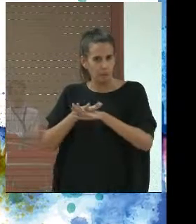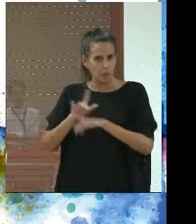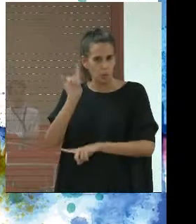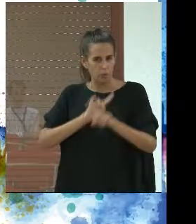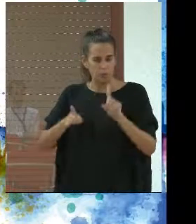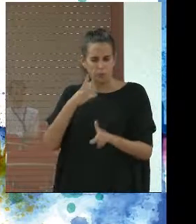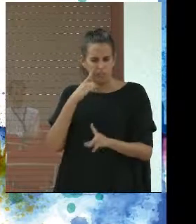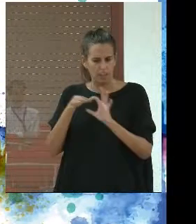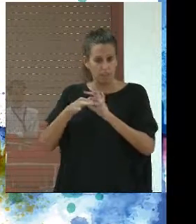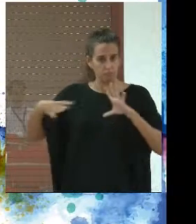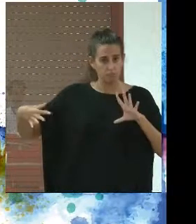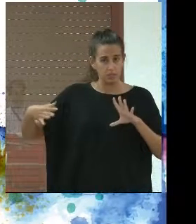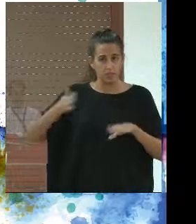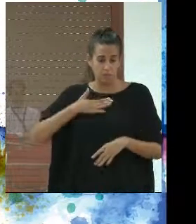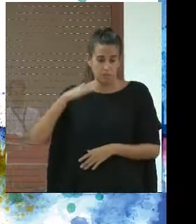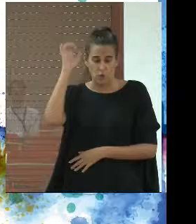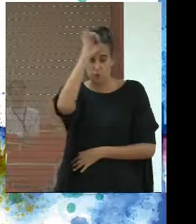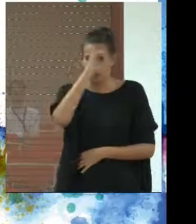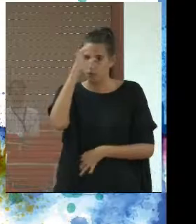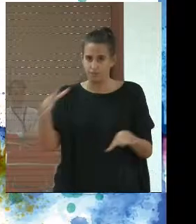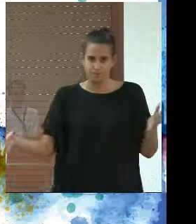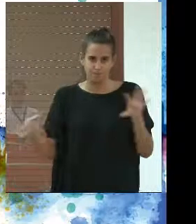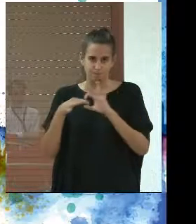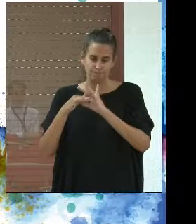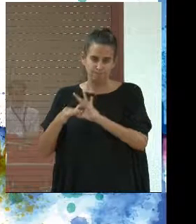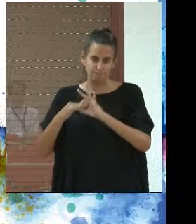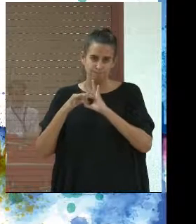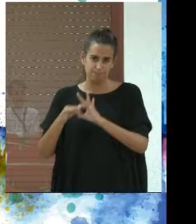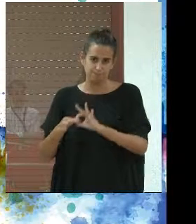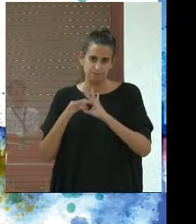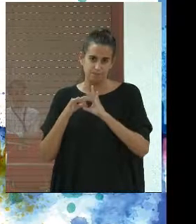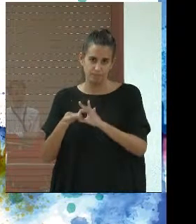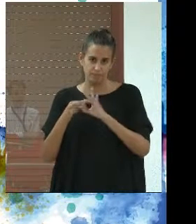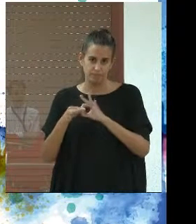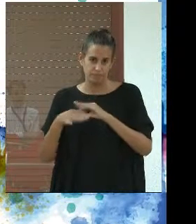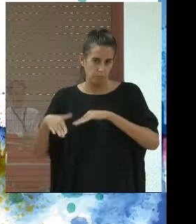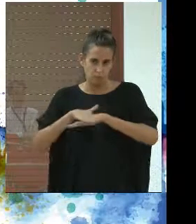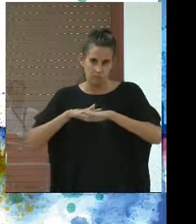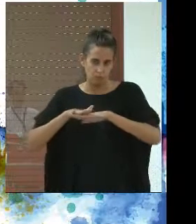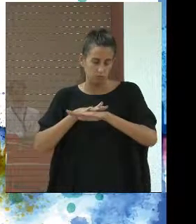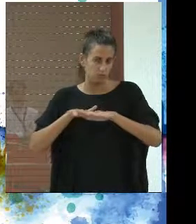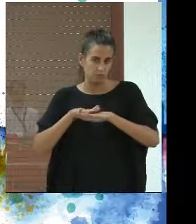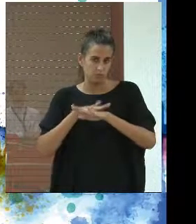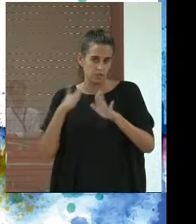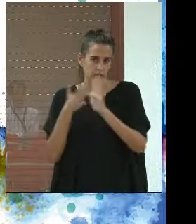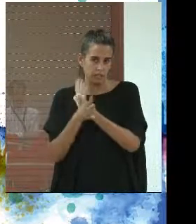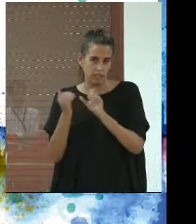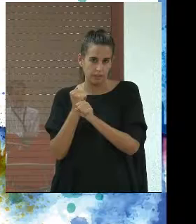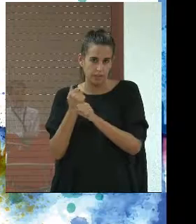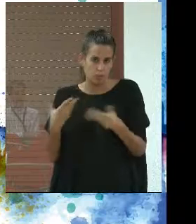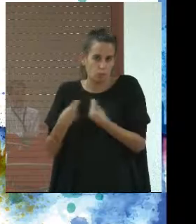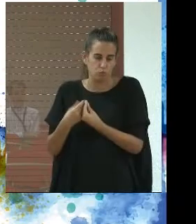gaming. It seems like playing games is not important to us anymore, but in my opinion, this